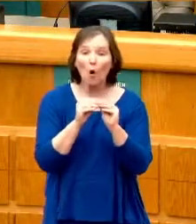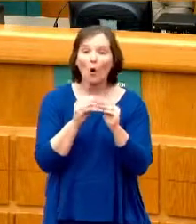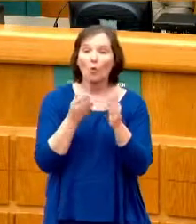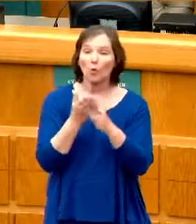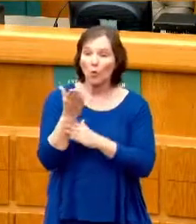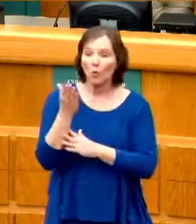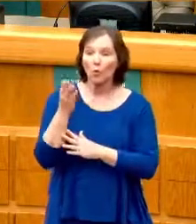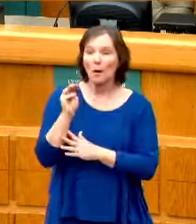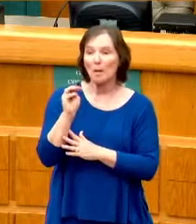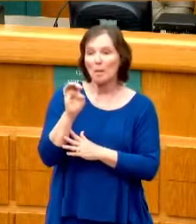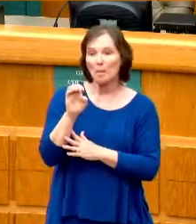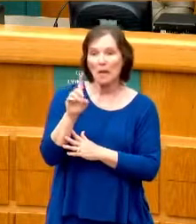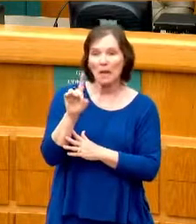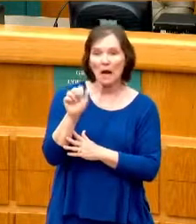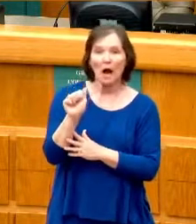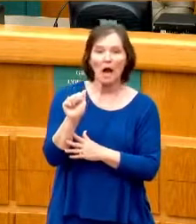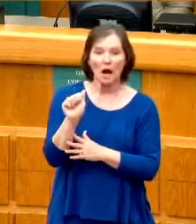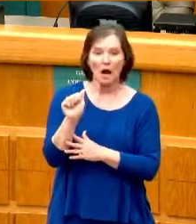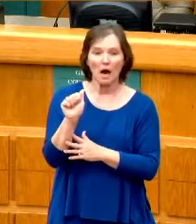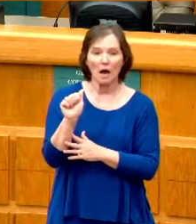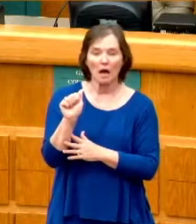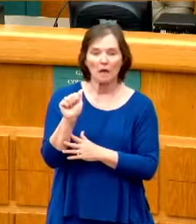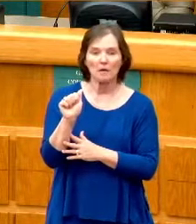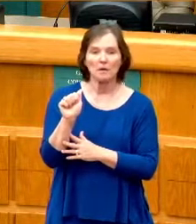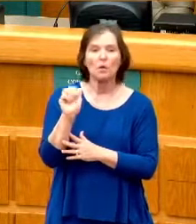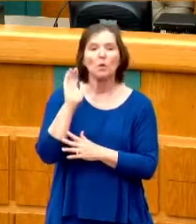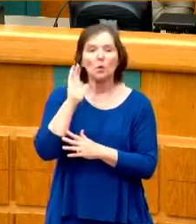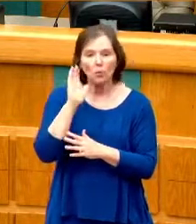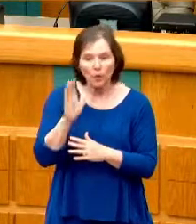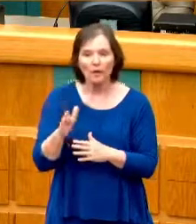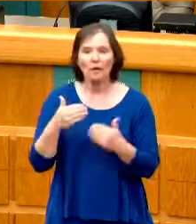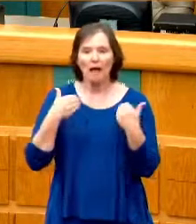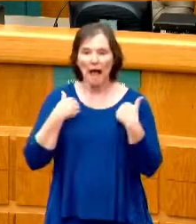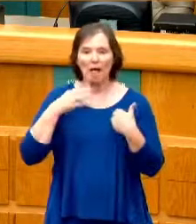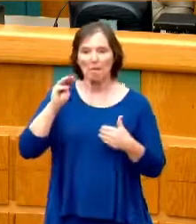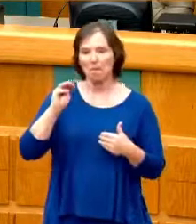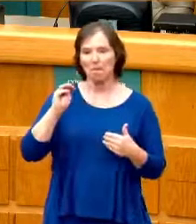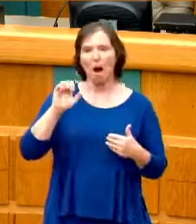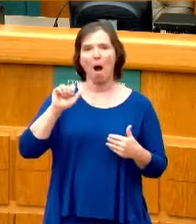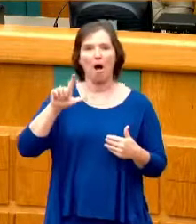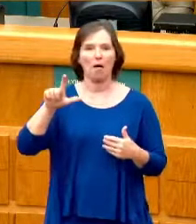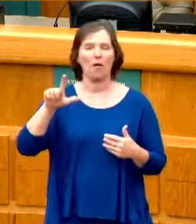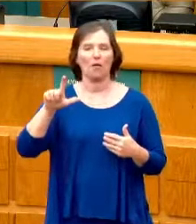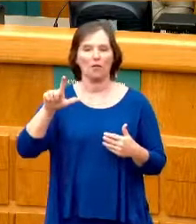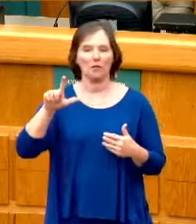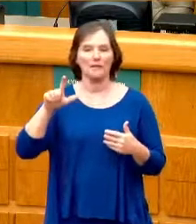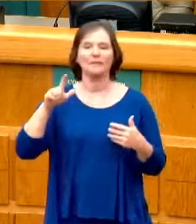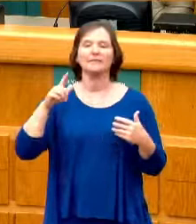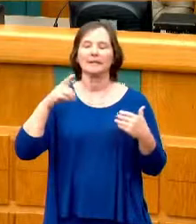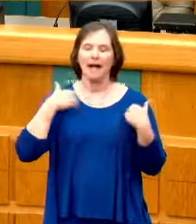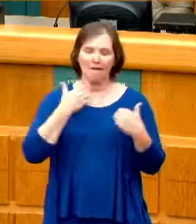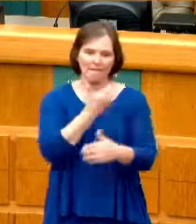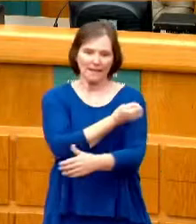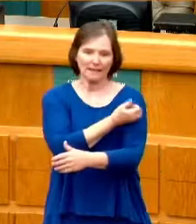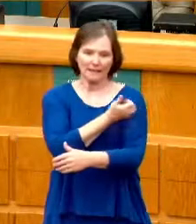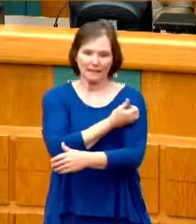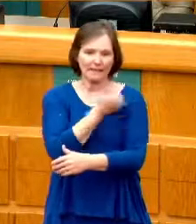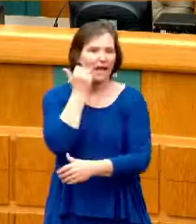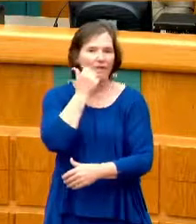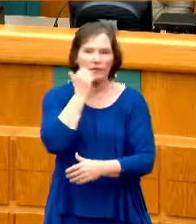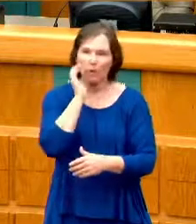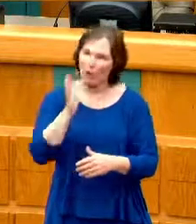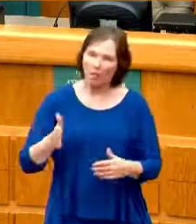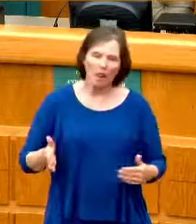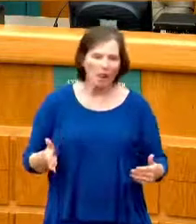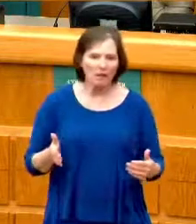releases, that La Palmera will be a clinic waiting for you. It'll be a walk-in